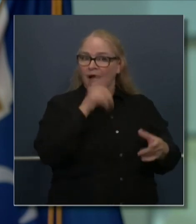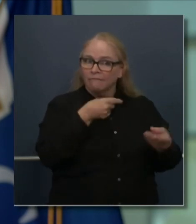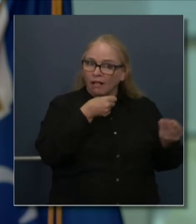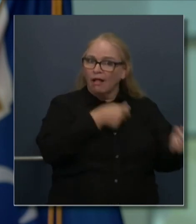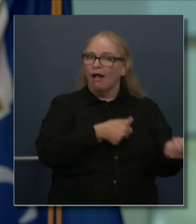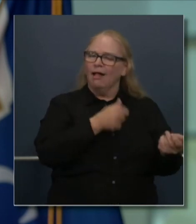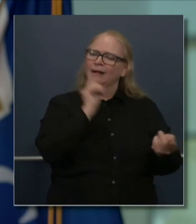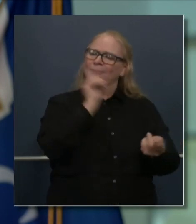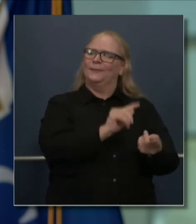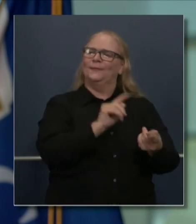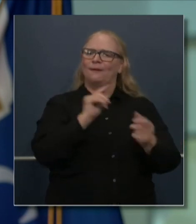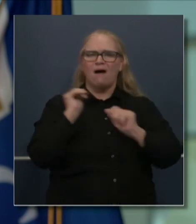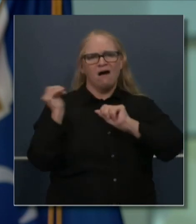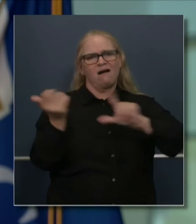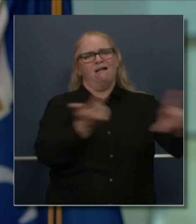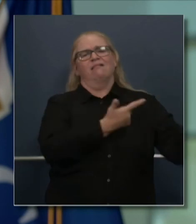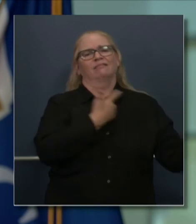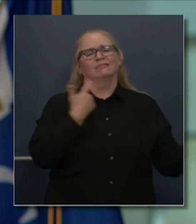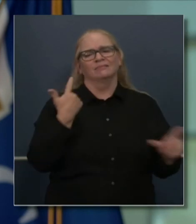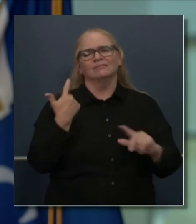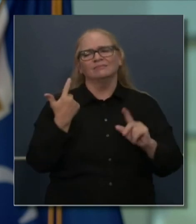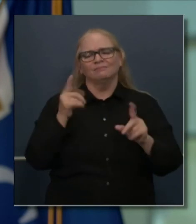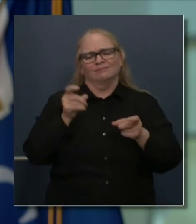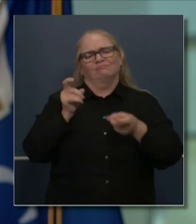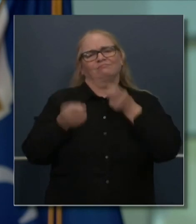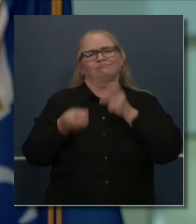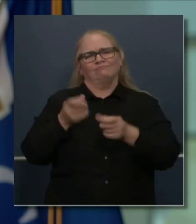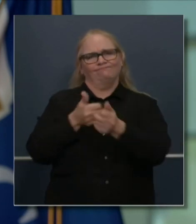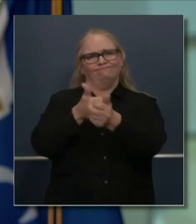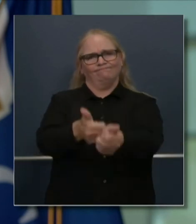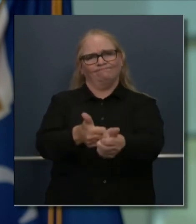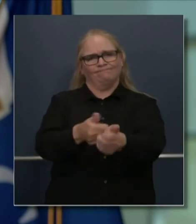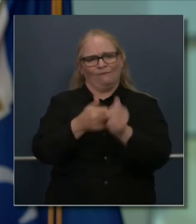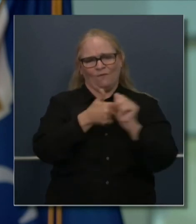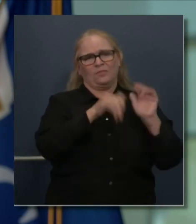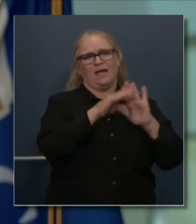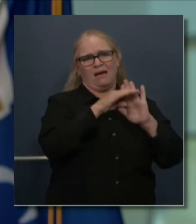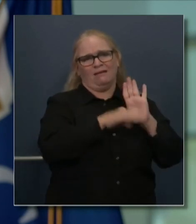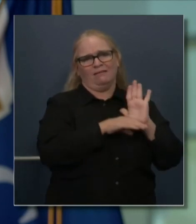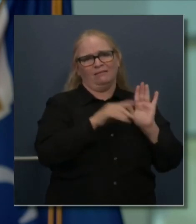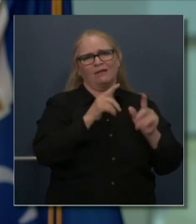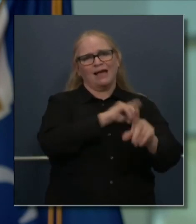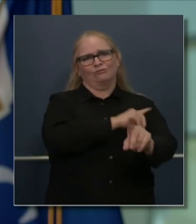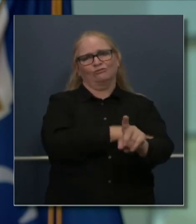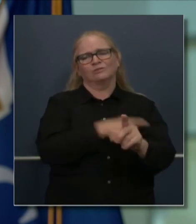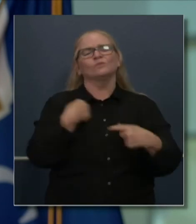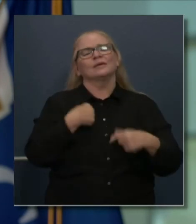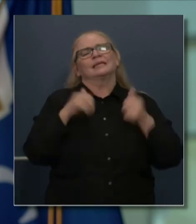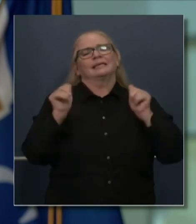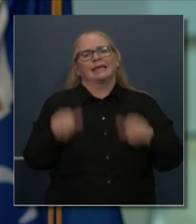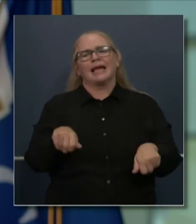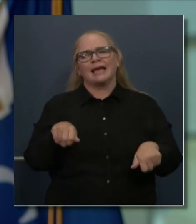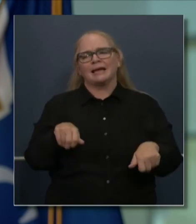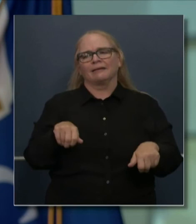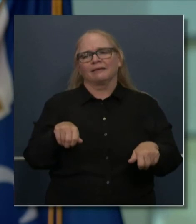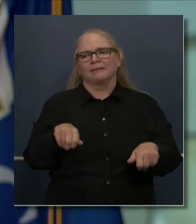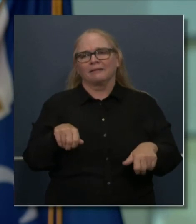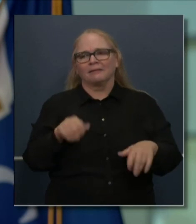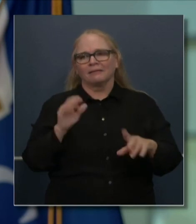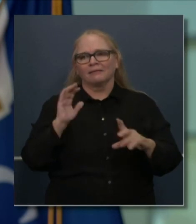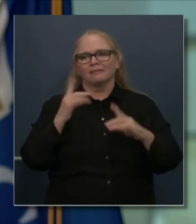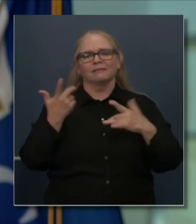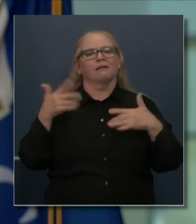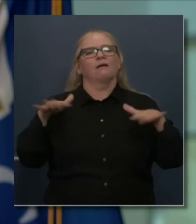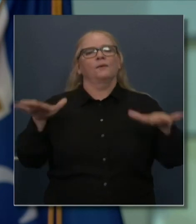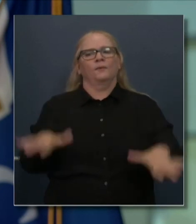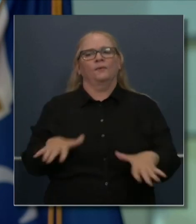aggregate to reduce the impacts of de-energization over the next 72 hours, but also can impact the bottom line